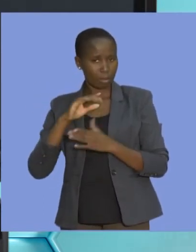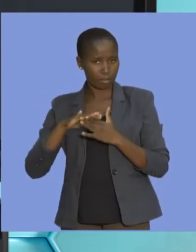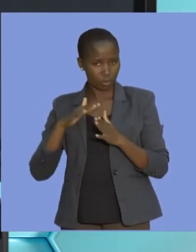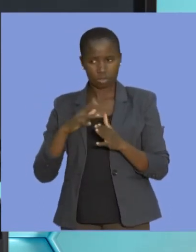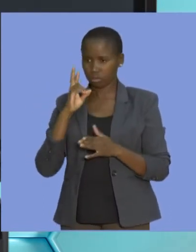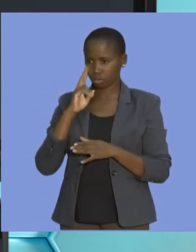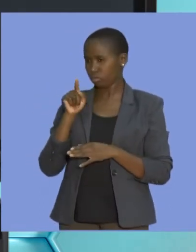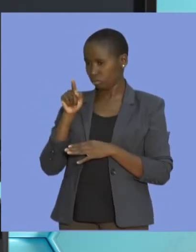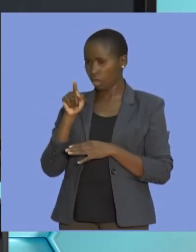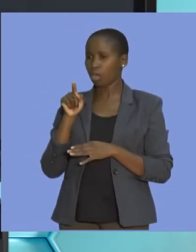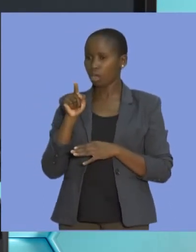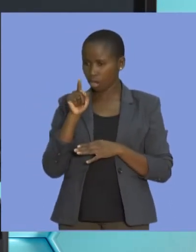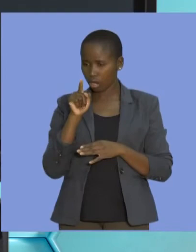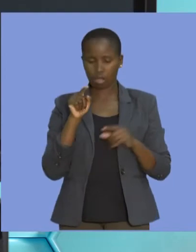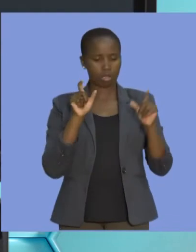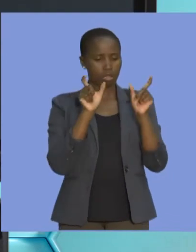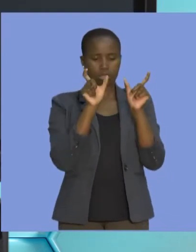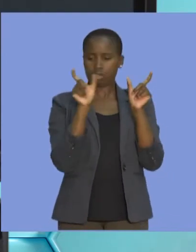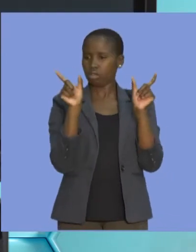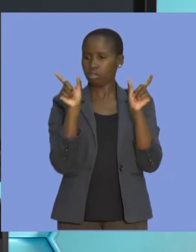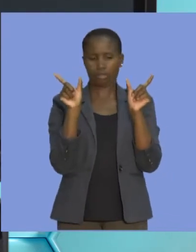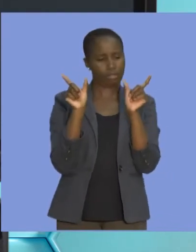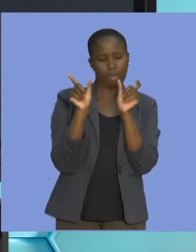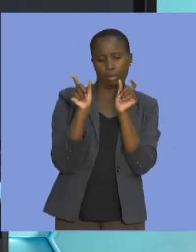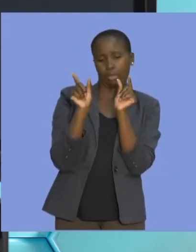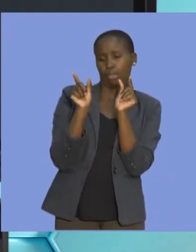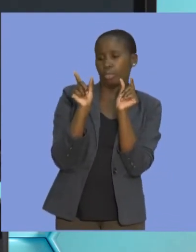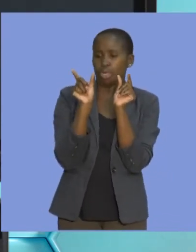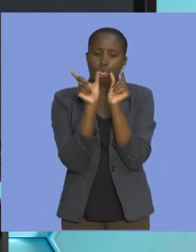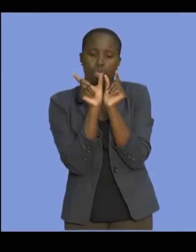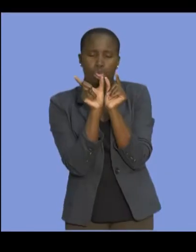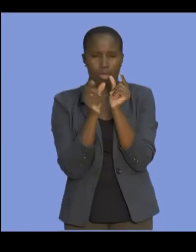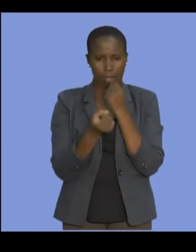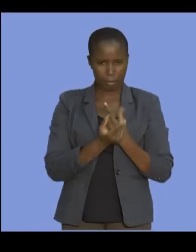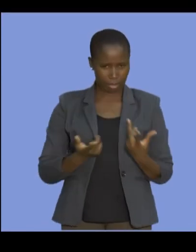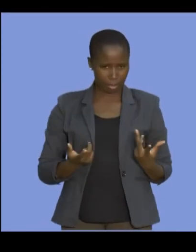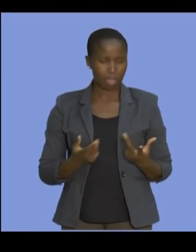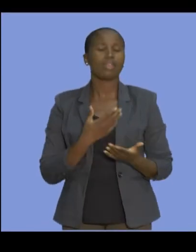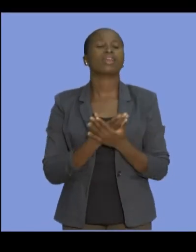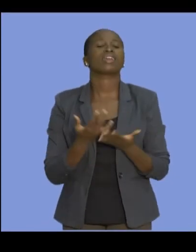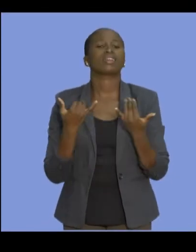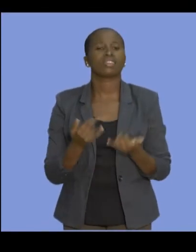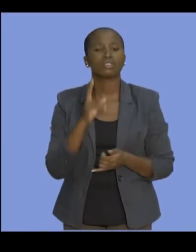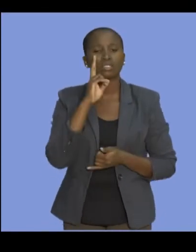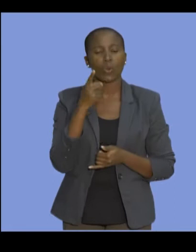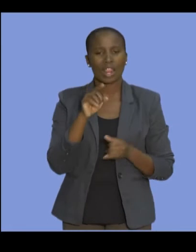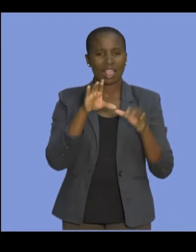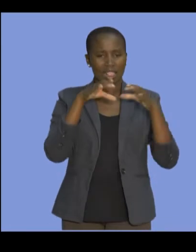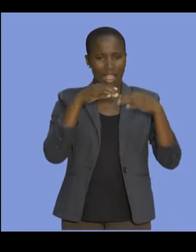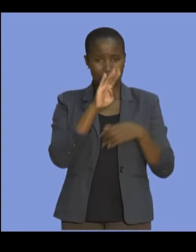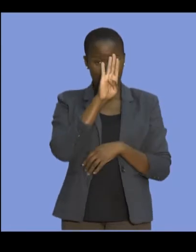plot. But we can calculate the mean and check that. We'll discuss that later. Let's look at class B.